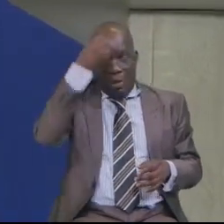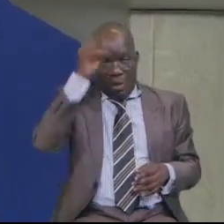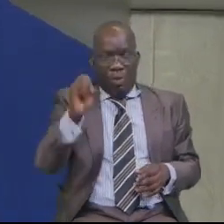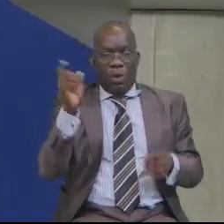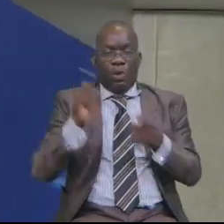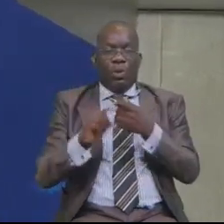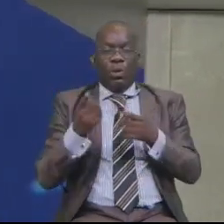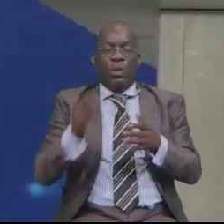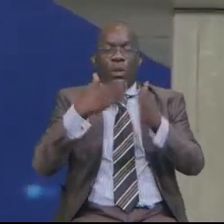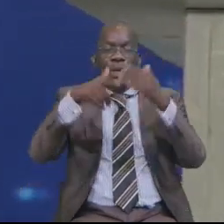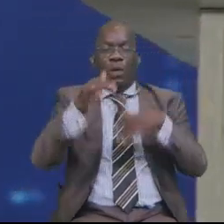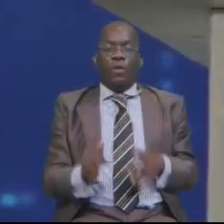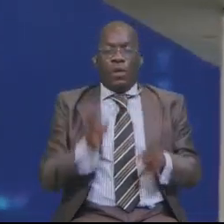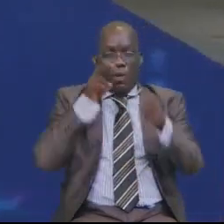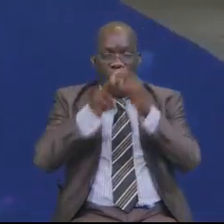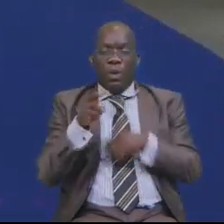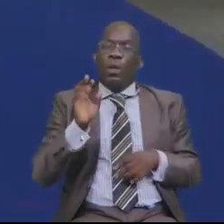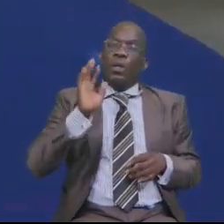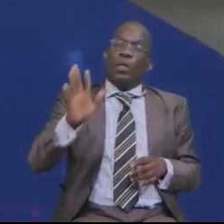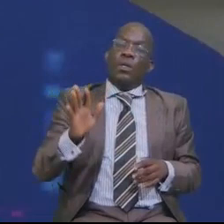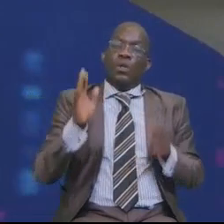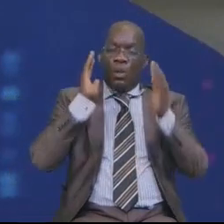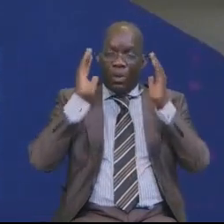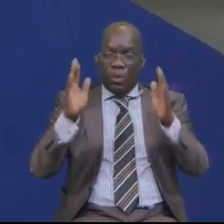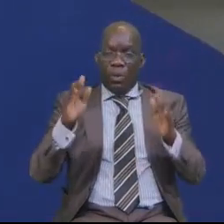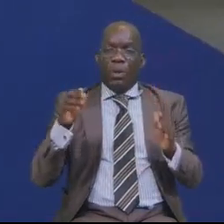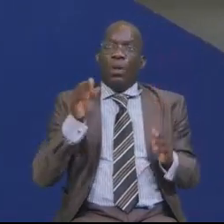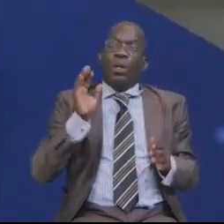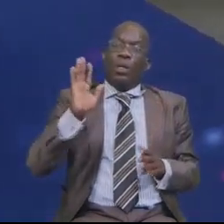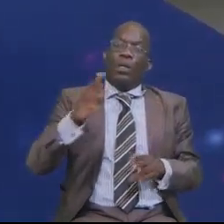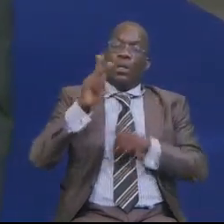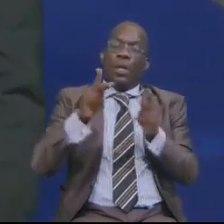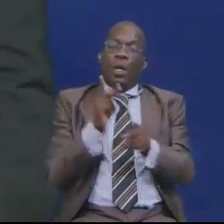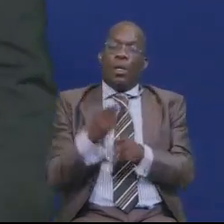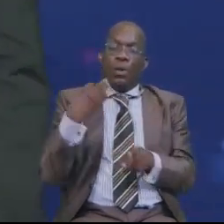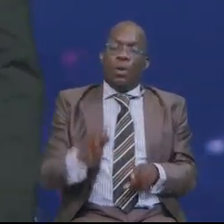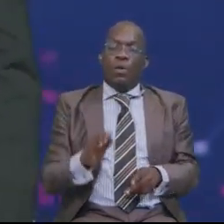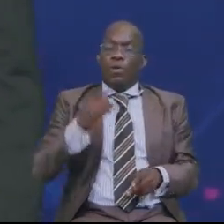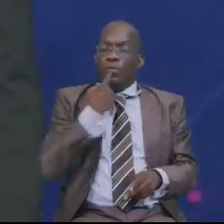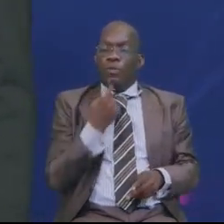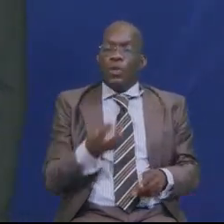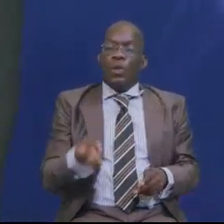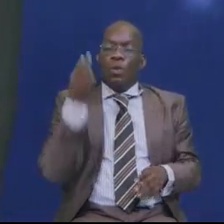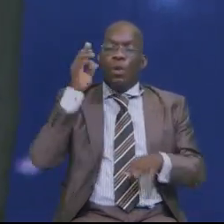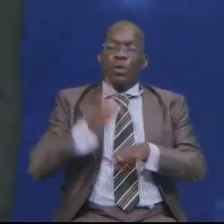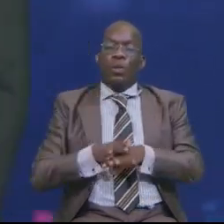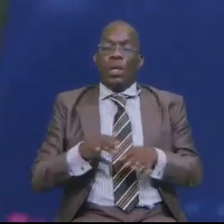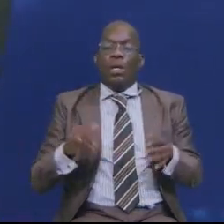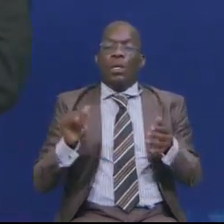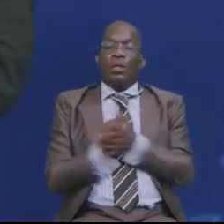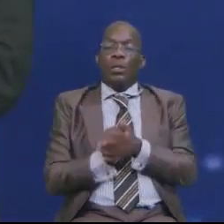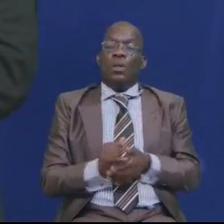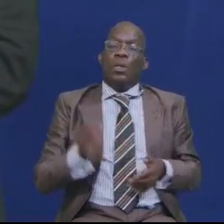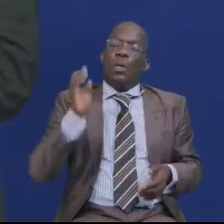His concentration, his kind of perseverance was on that